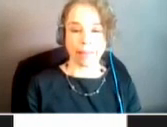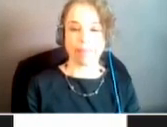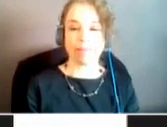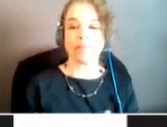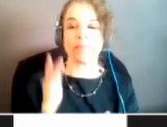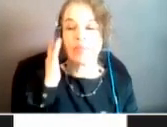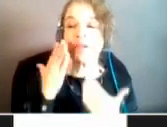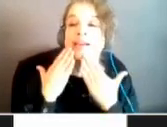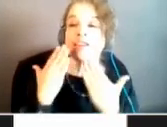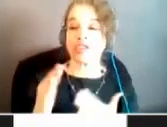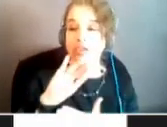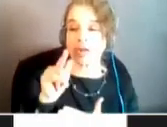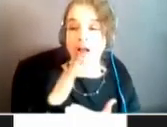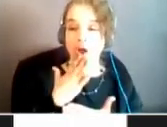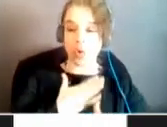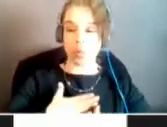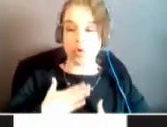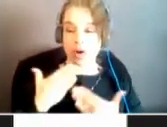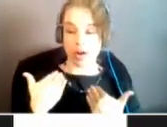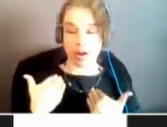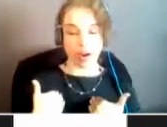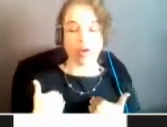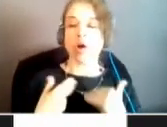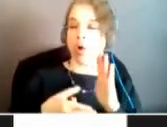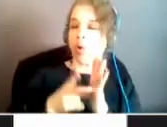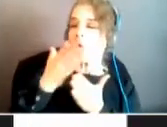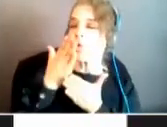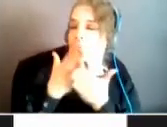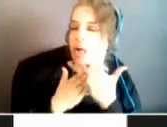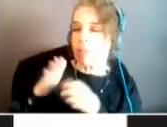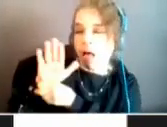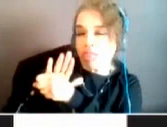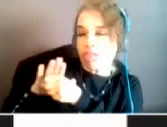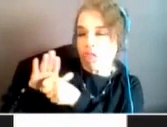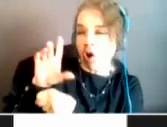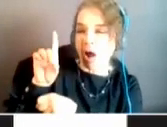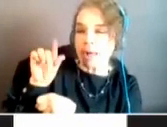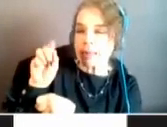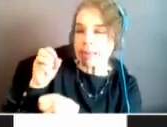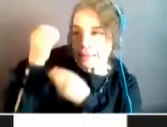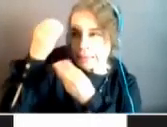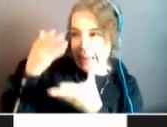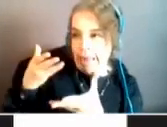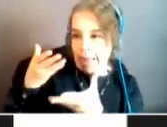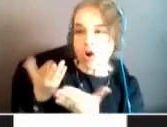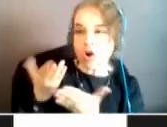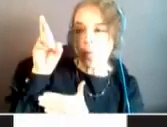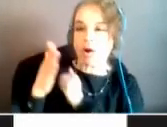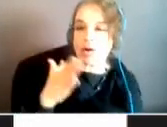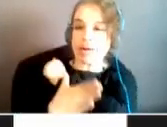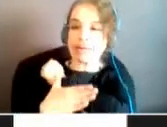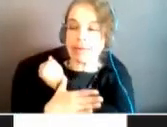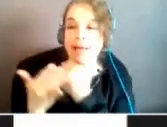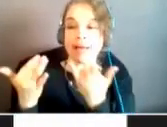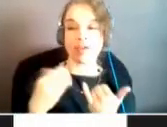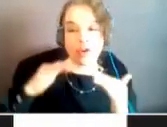Terrific. Thank you, Jocelyn. Really appreciate having kind of that overview of what some local data looks like here in Riverside County. And now I'd